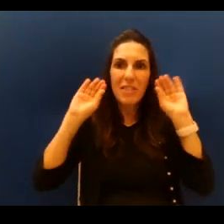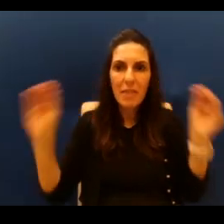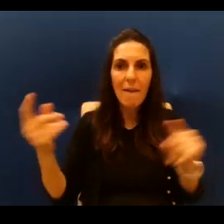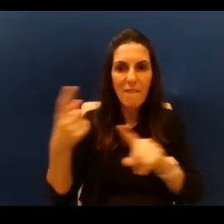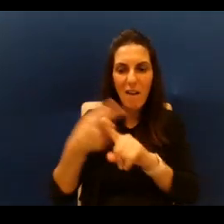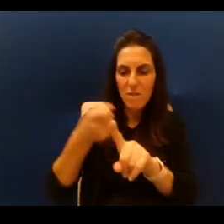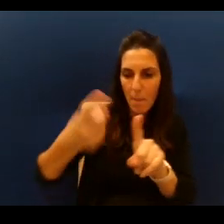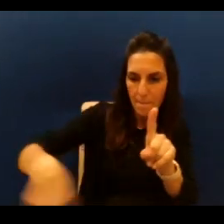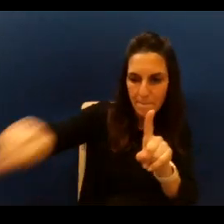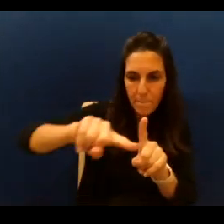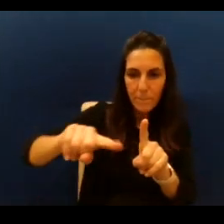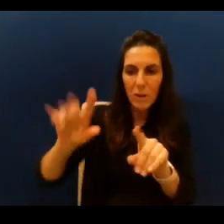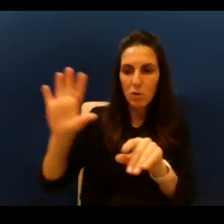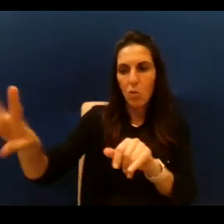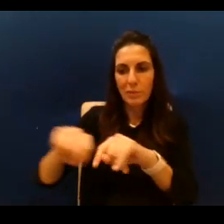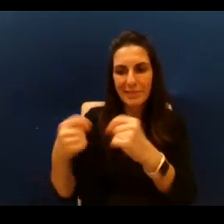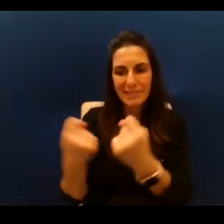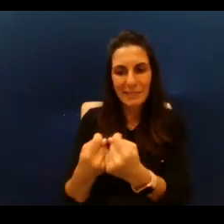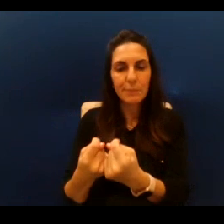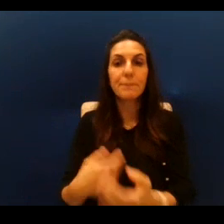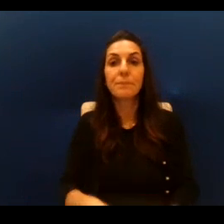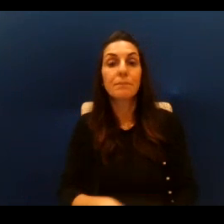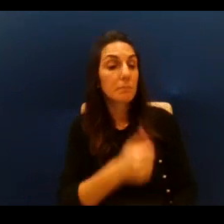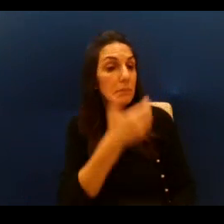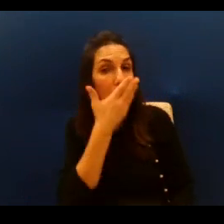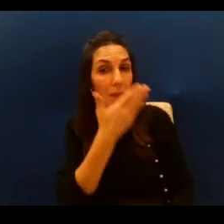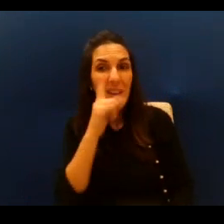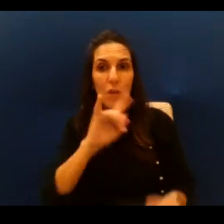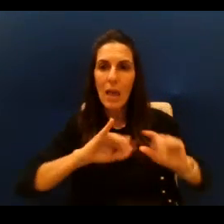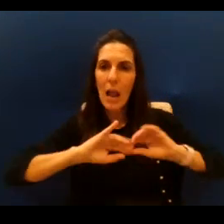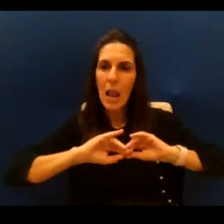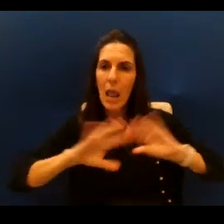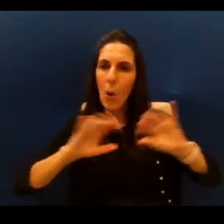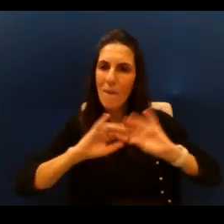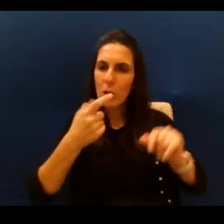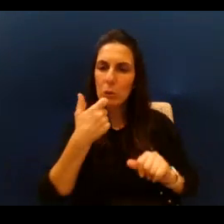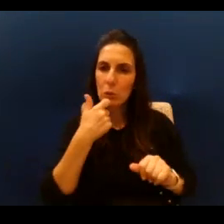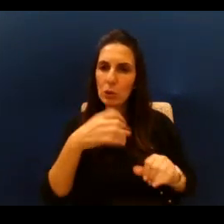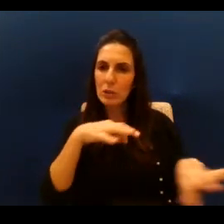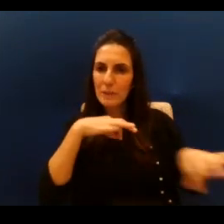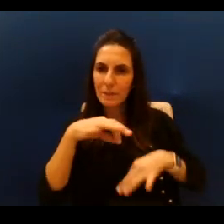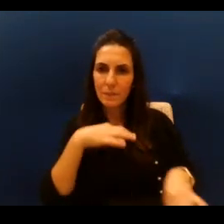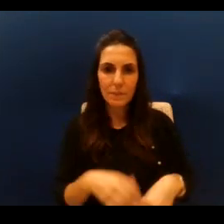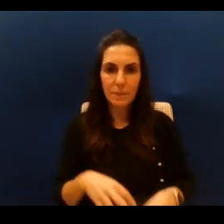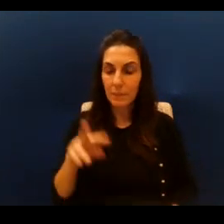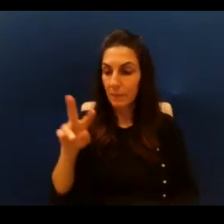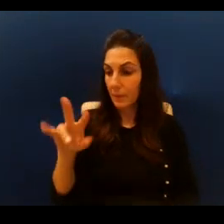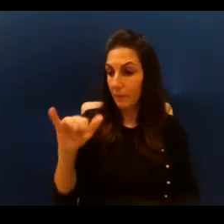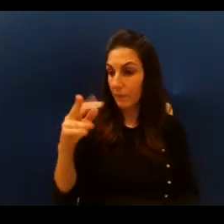you. Thank you, and thank you for that clarification. Just checking, Vicki, is there